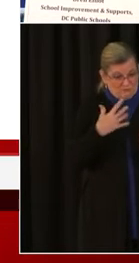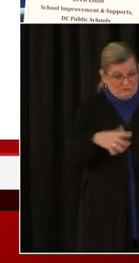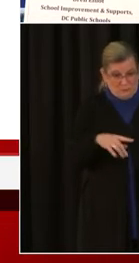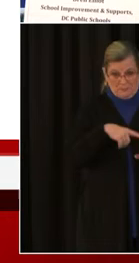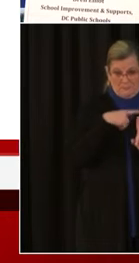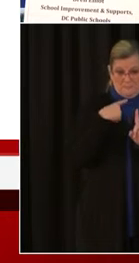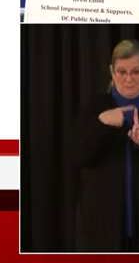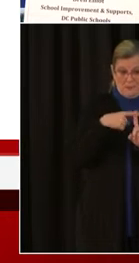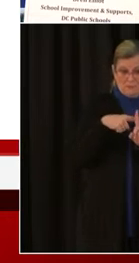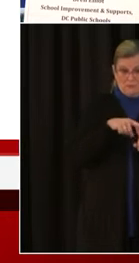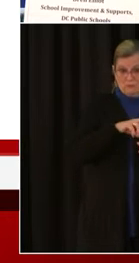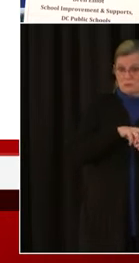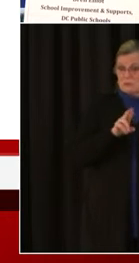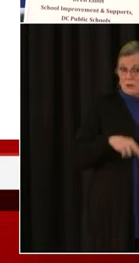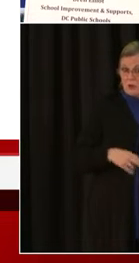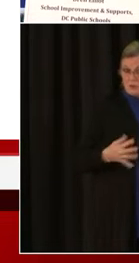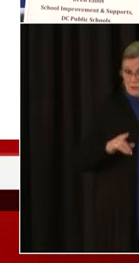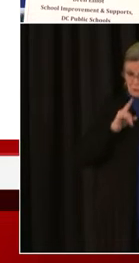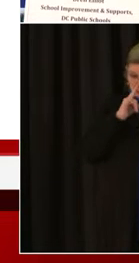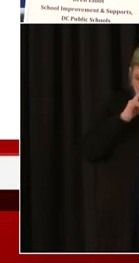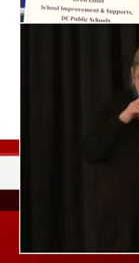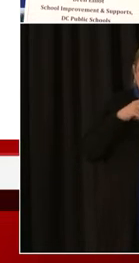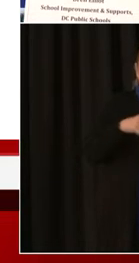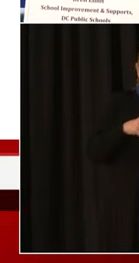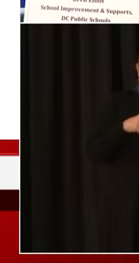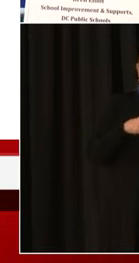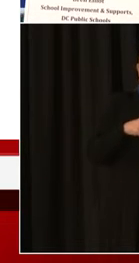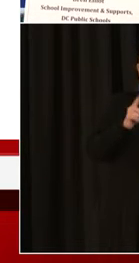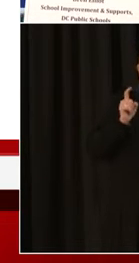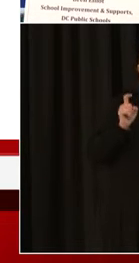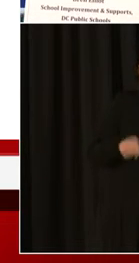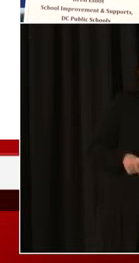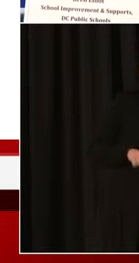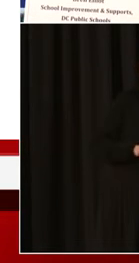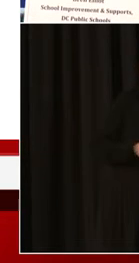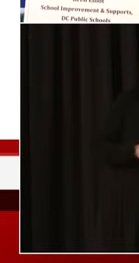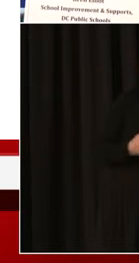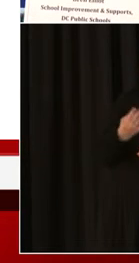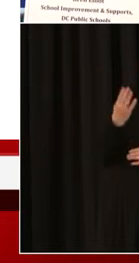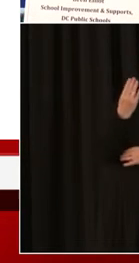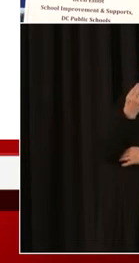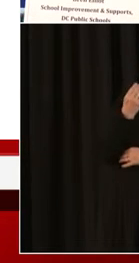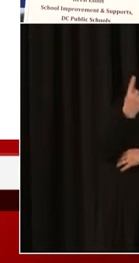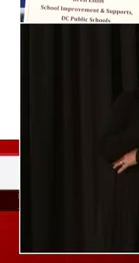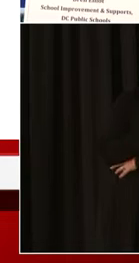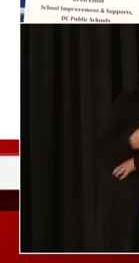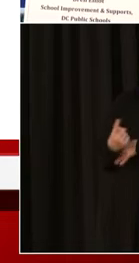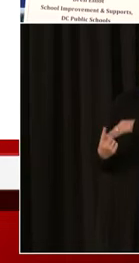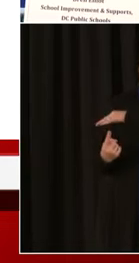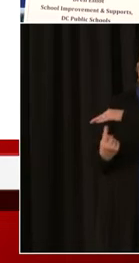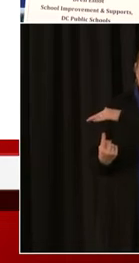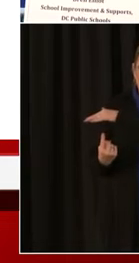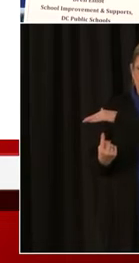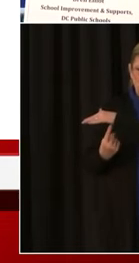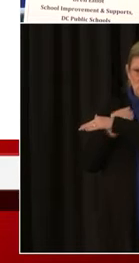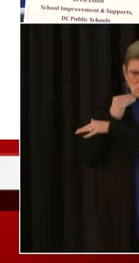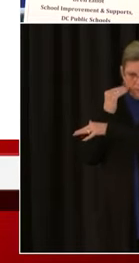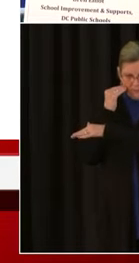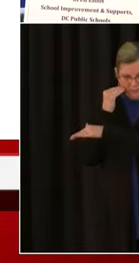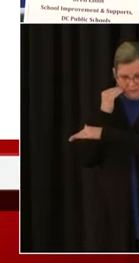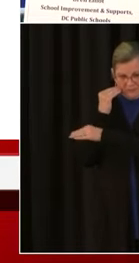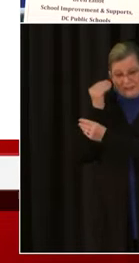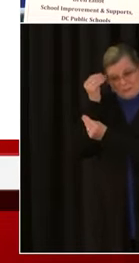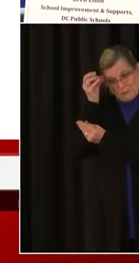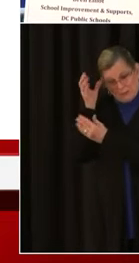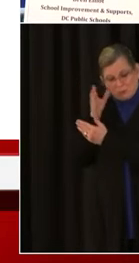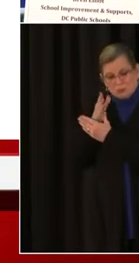positive result as a result of the testing, they must begin a 14-day quarantine, and that information is